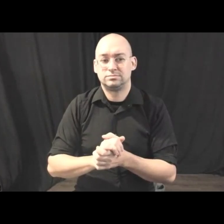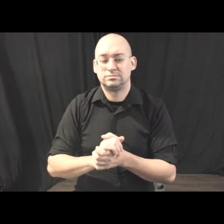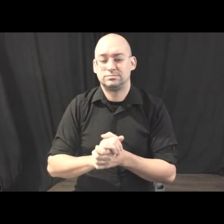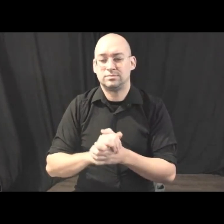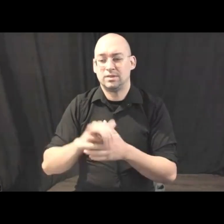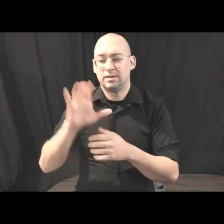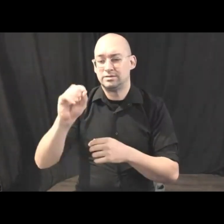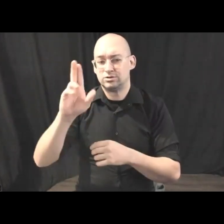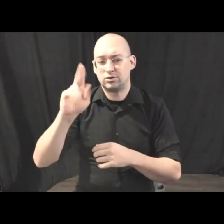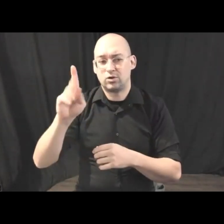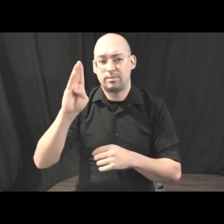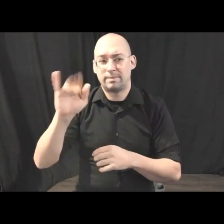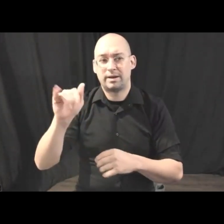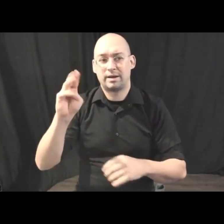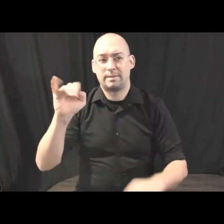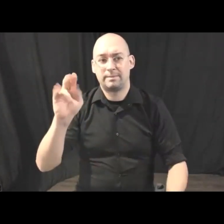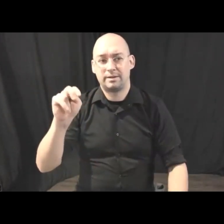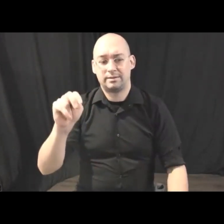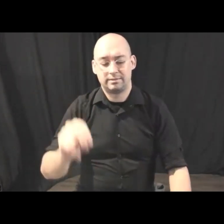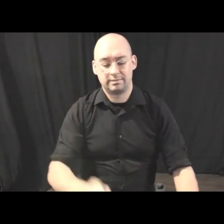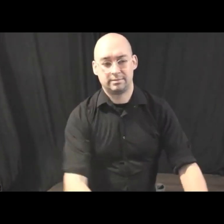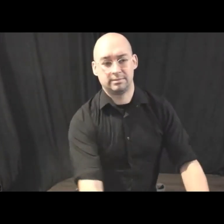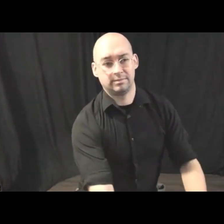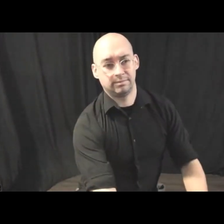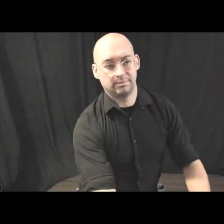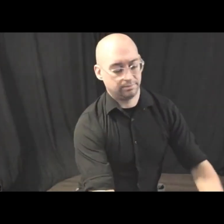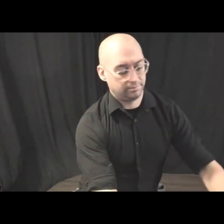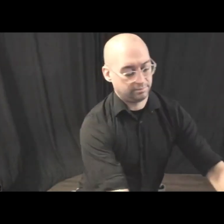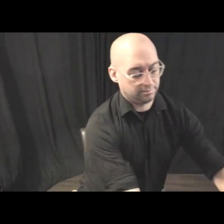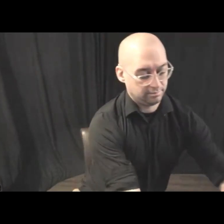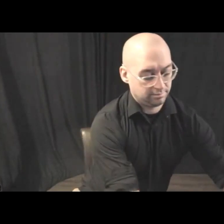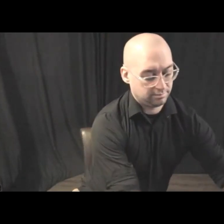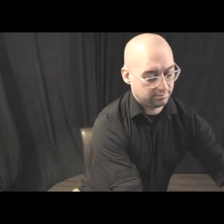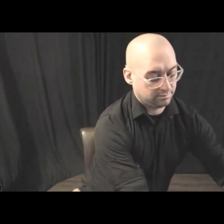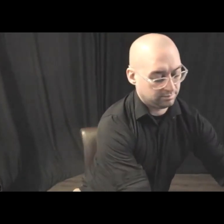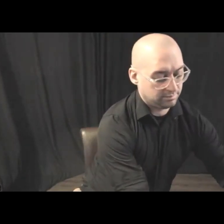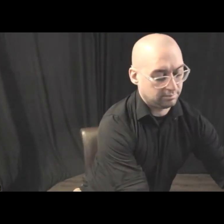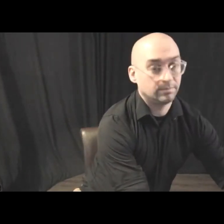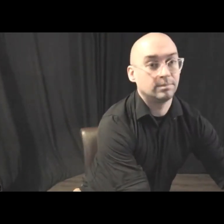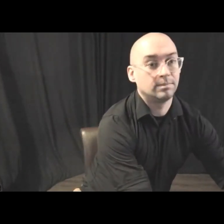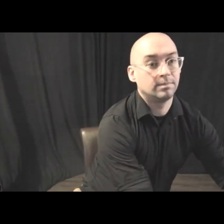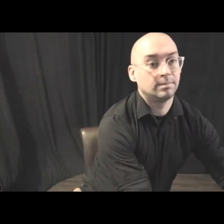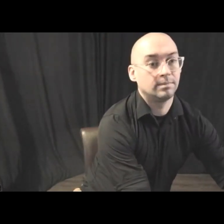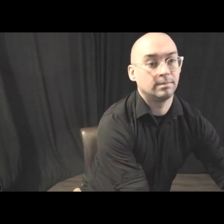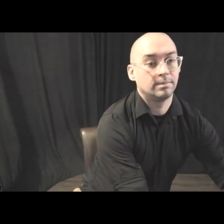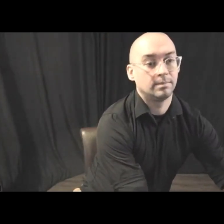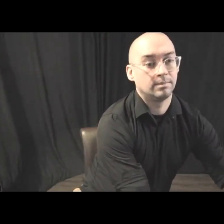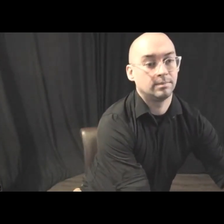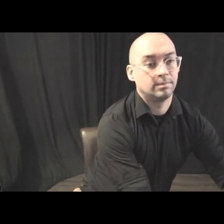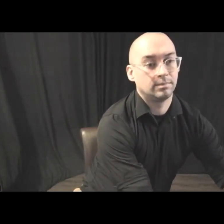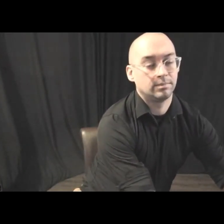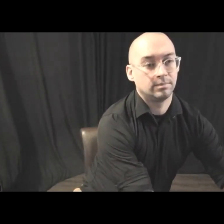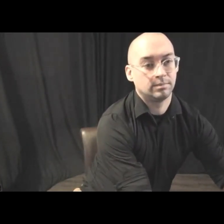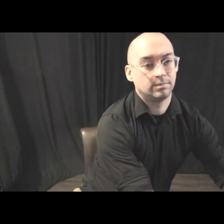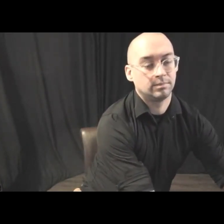administrative efforts on Tuesday. So it's a lot, but the Master Plan for Aging, and certainly California, and certainly our governor, keeps